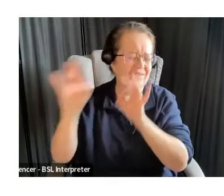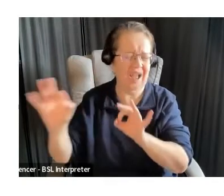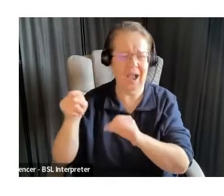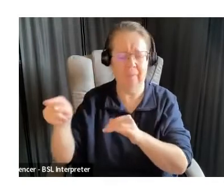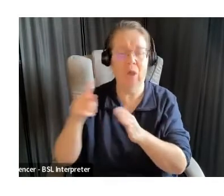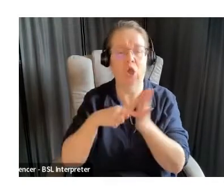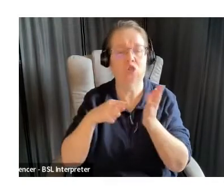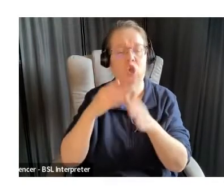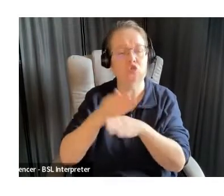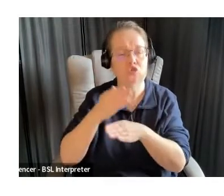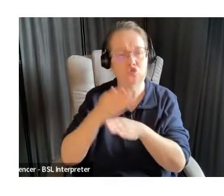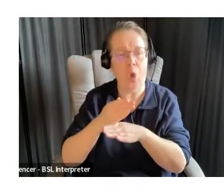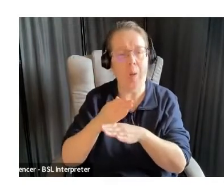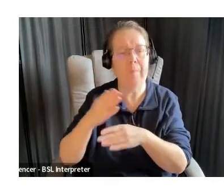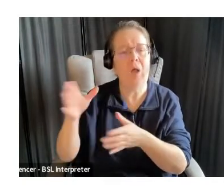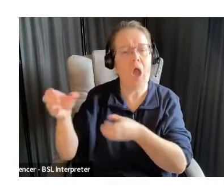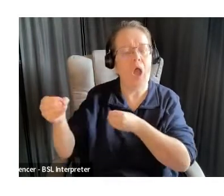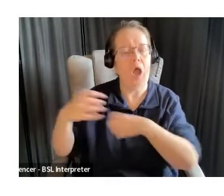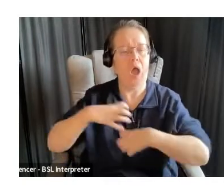Accommodation Network.